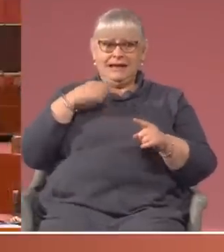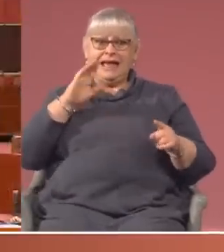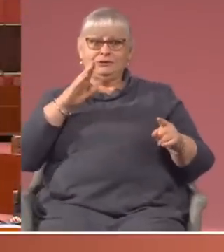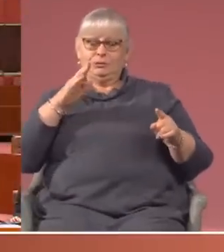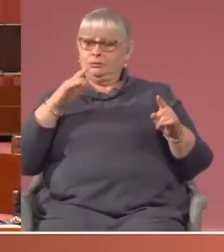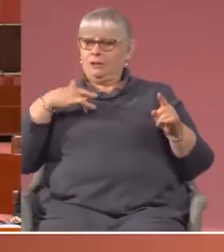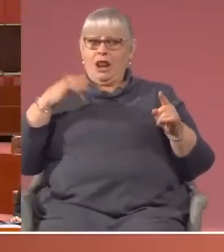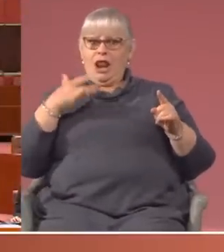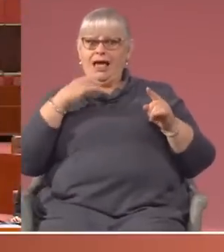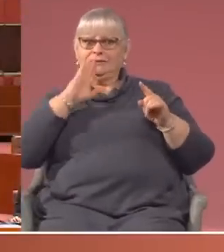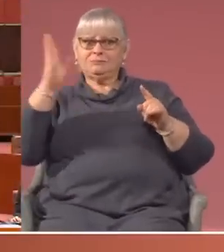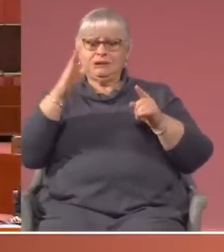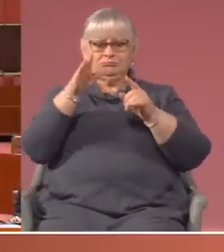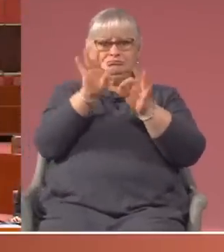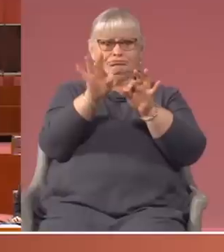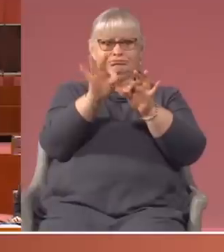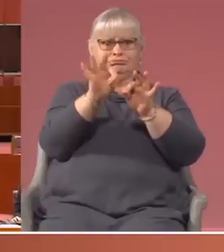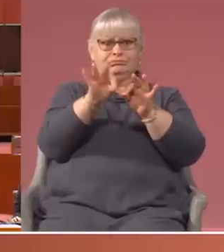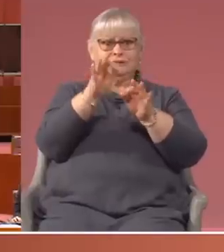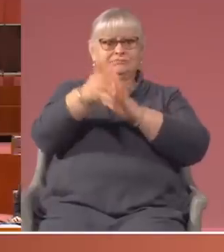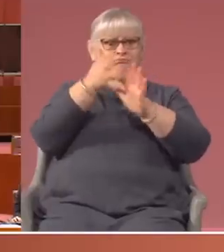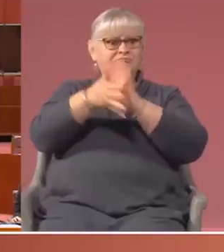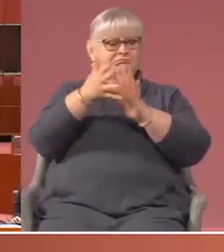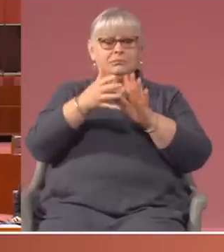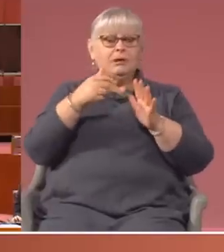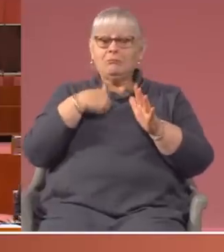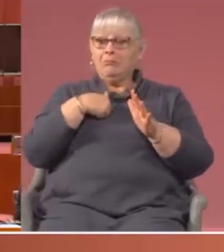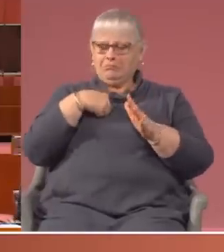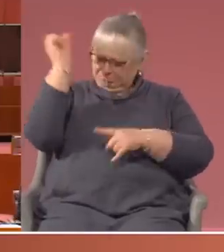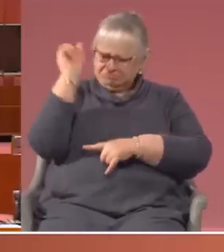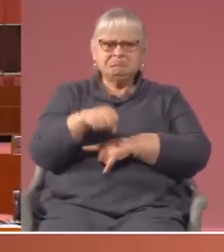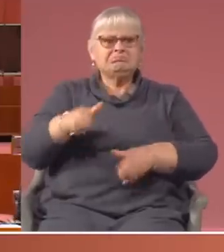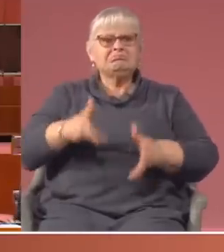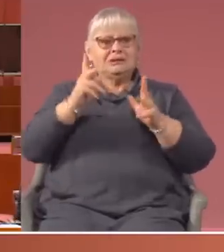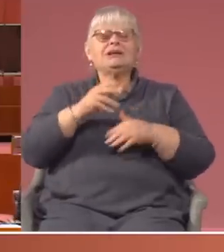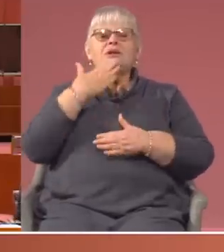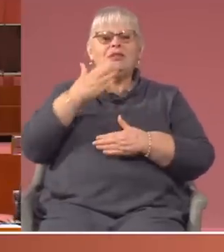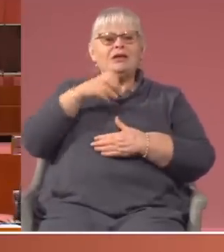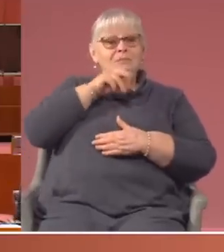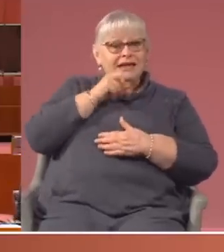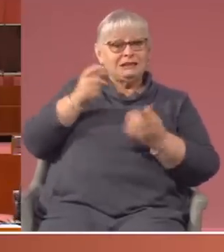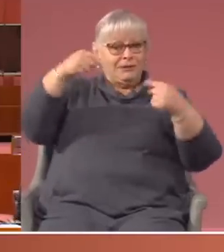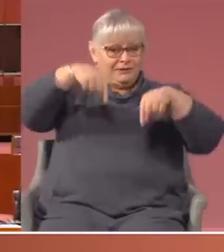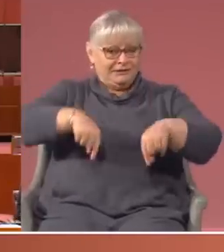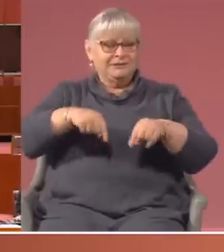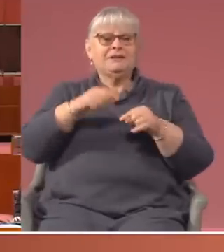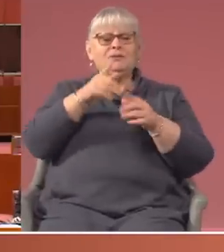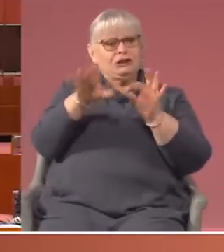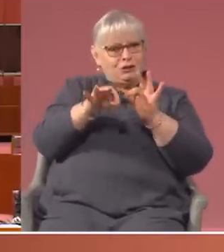into Auslan, I didn't hesitate to say yes. So thank you, Mandy, for being here today and translating my